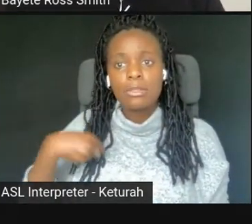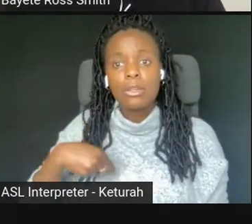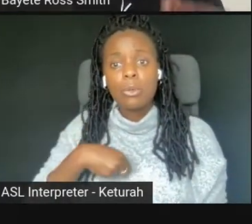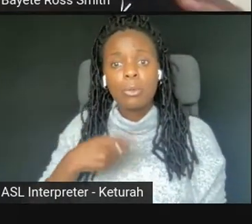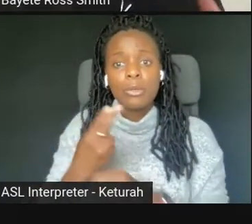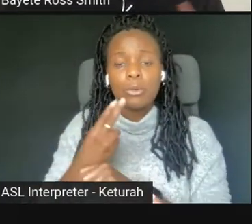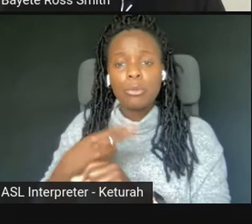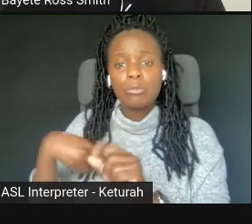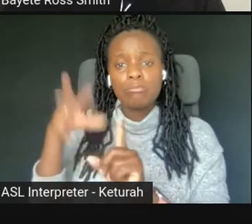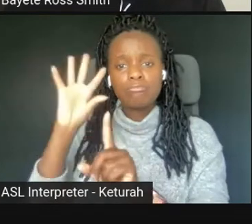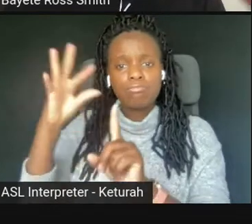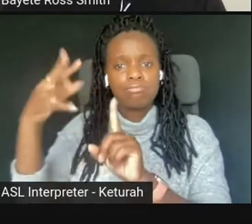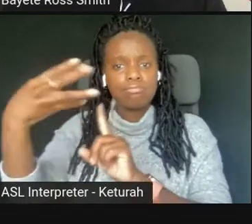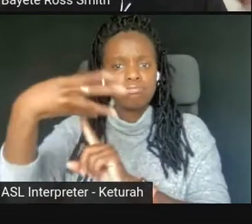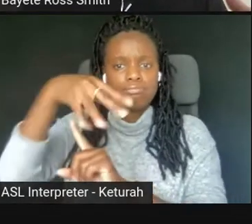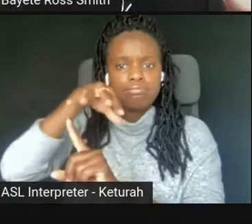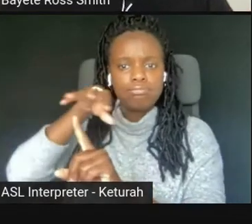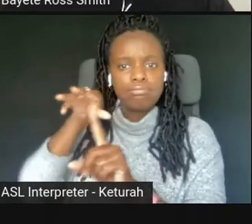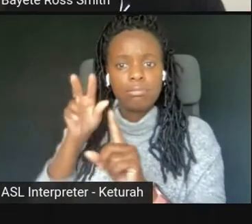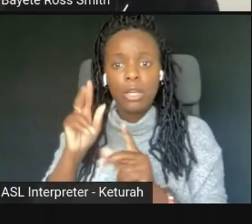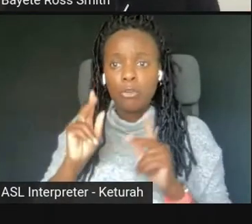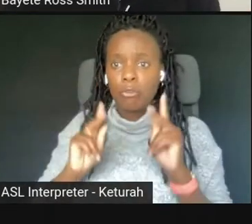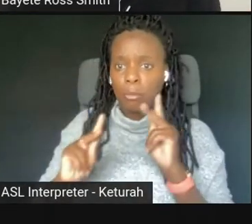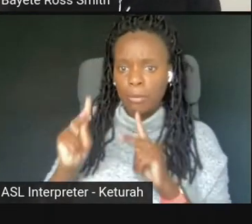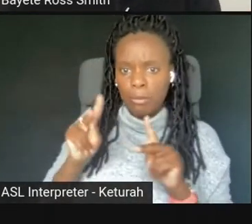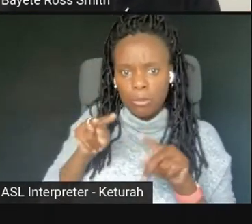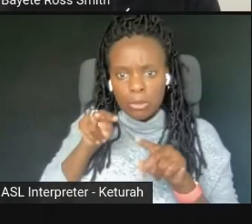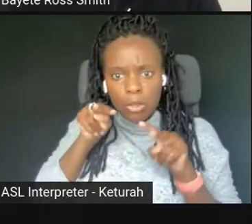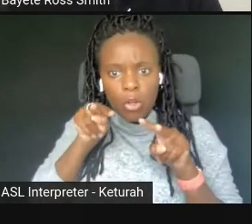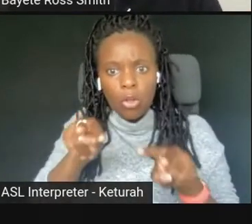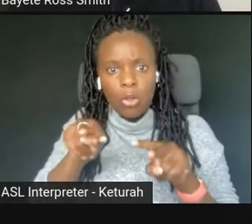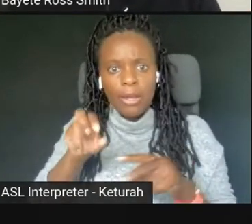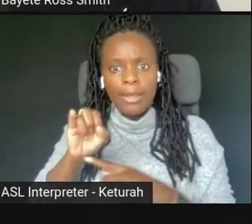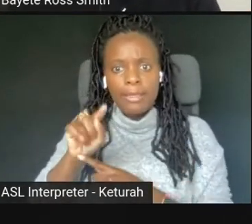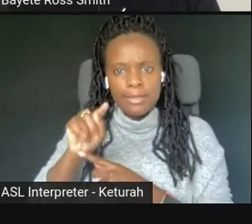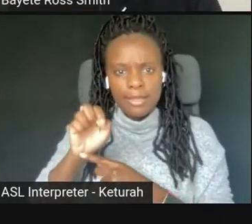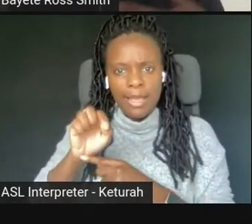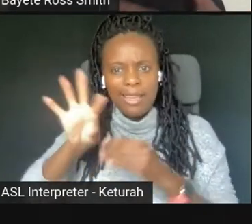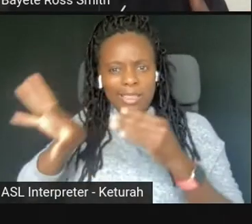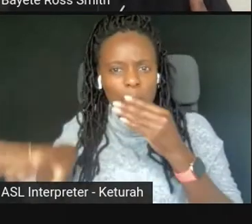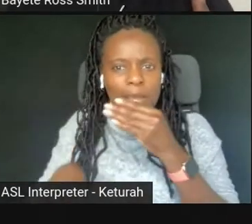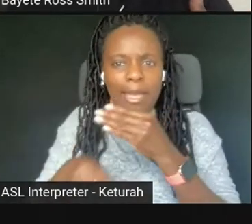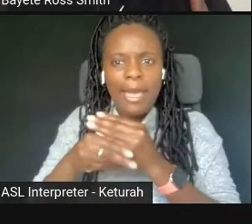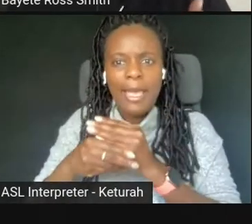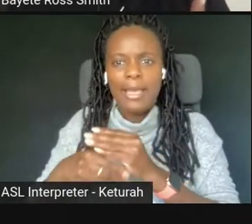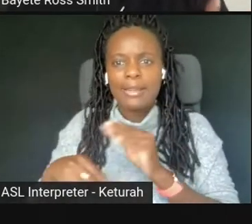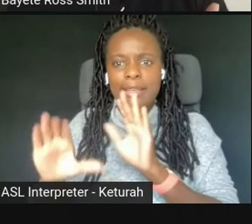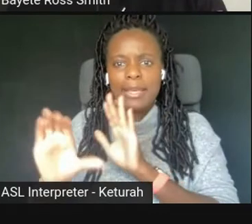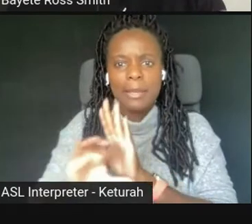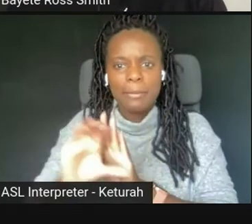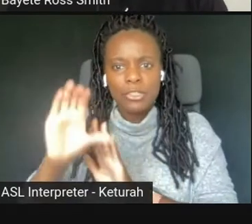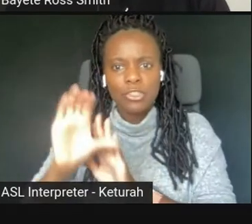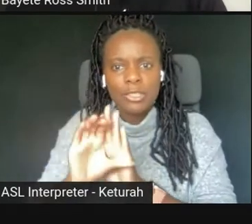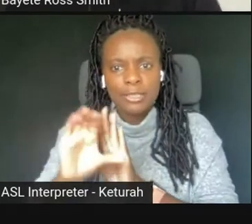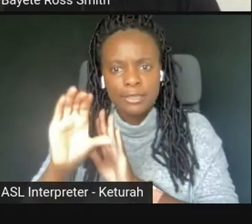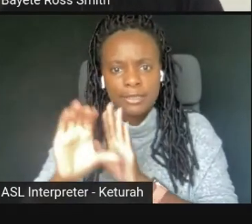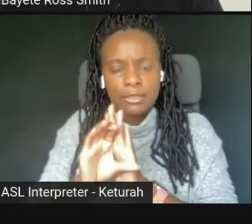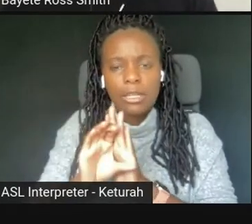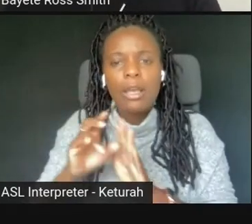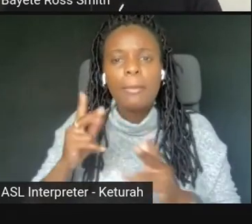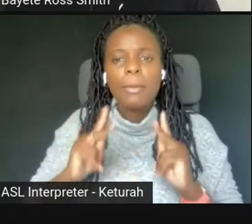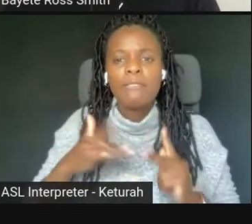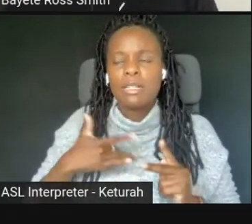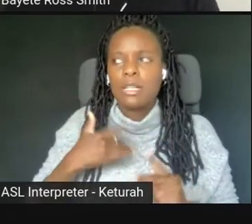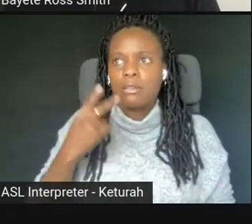video to take people to the site, and then we merge in historic archival images in order to give you the sense of looking back in time.